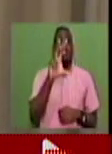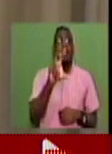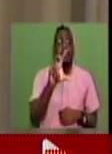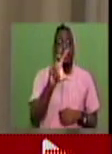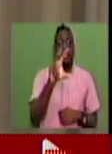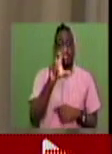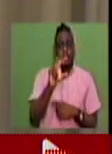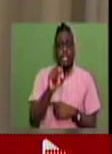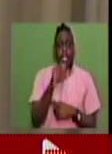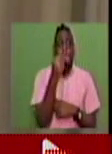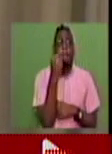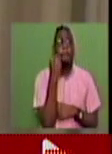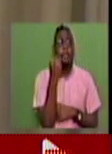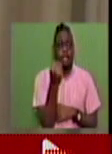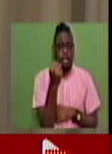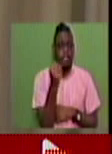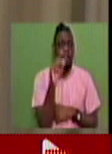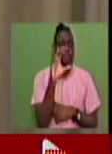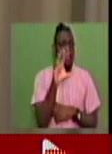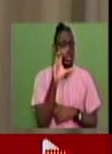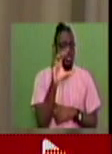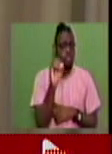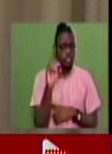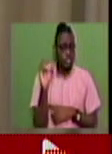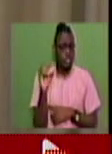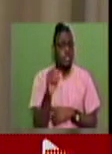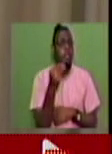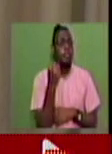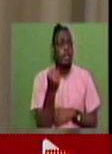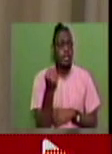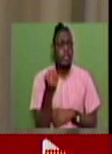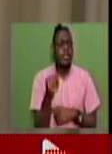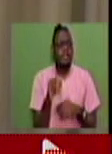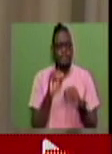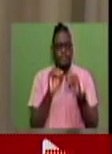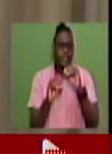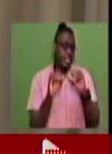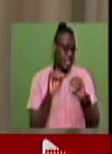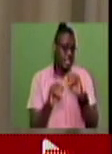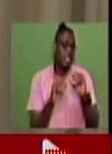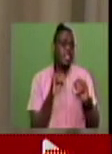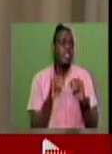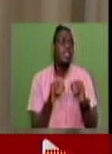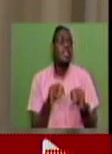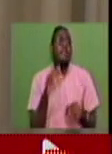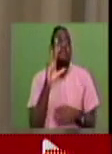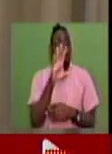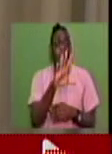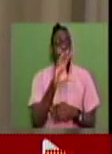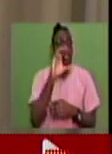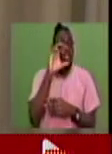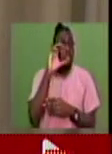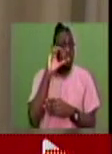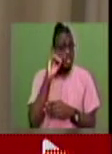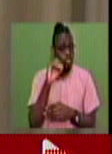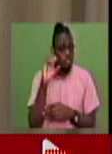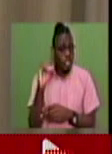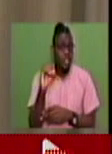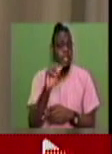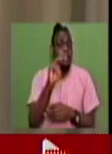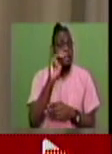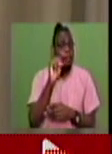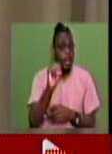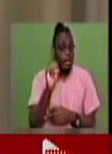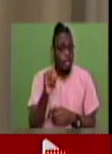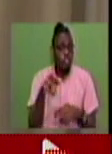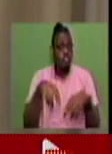two phases 100 kilometers of agriculture access roads on a priority basis in Toco Sangre Grande, Tunapuna,